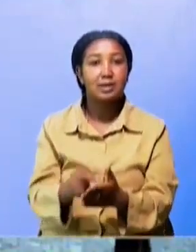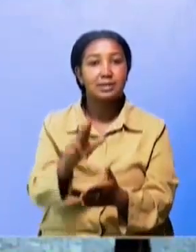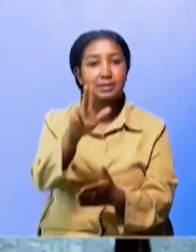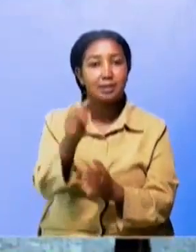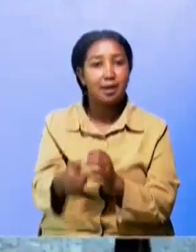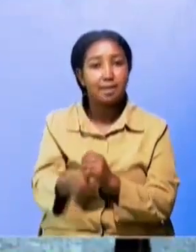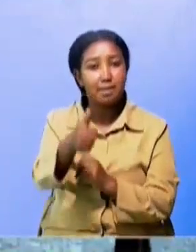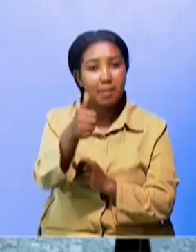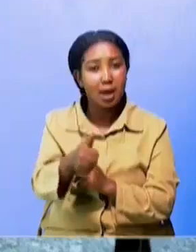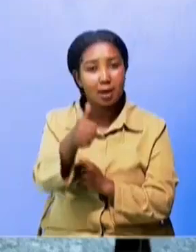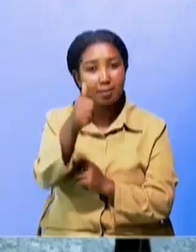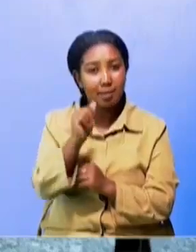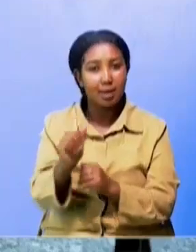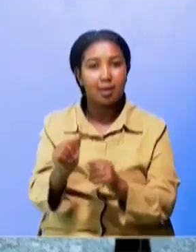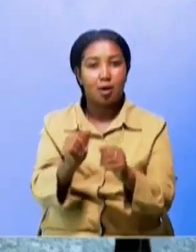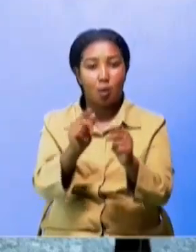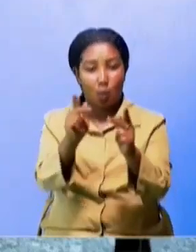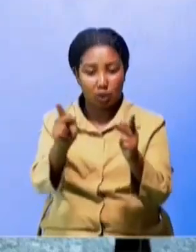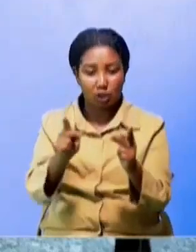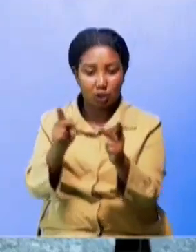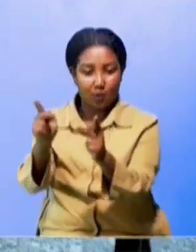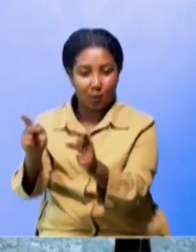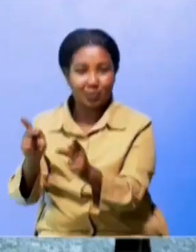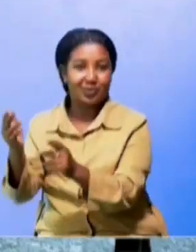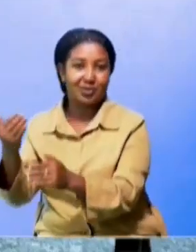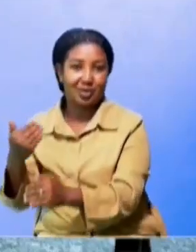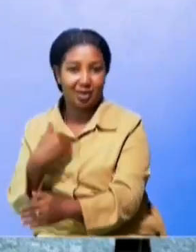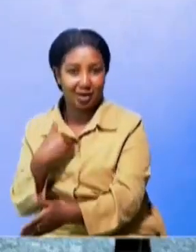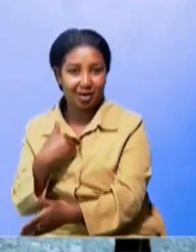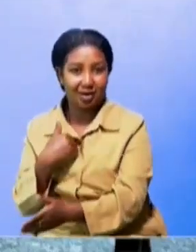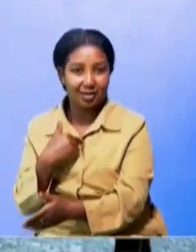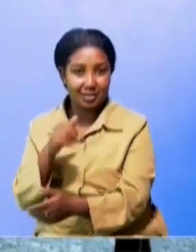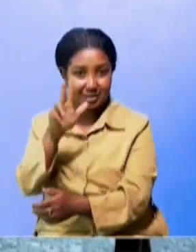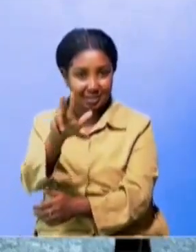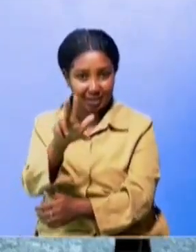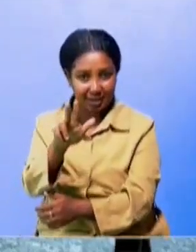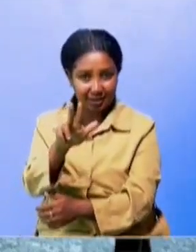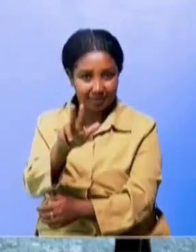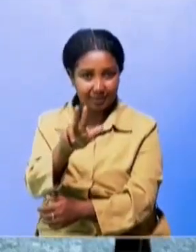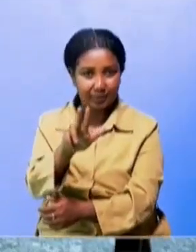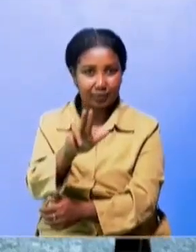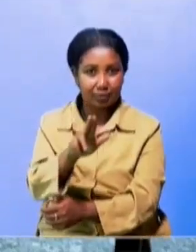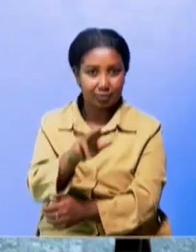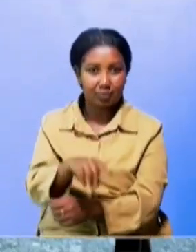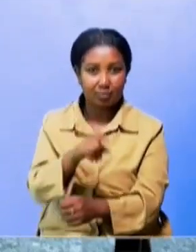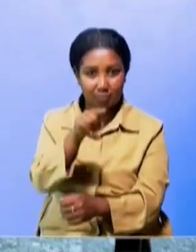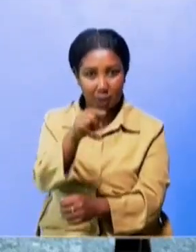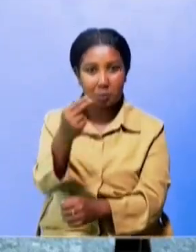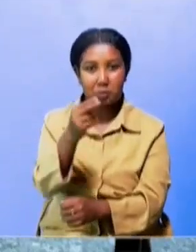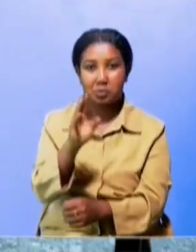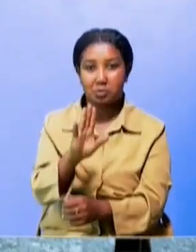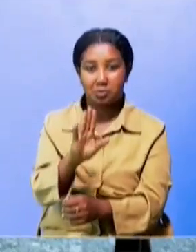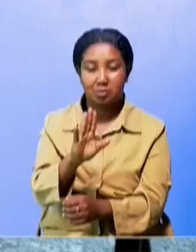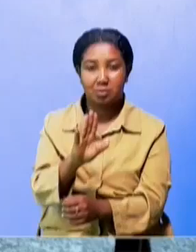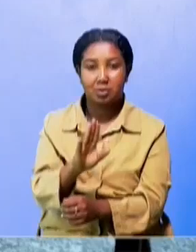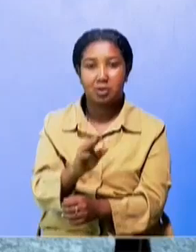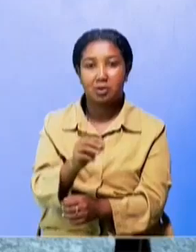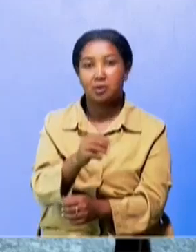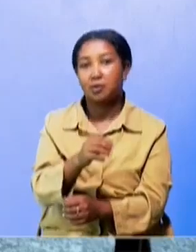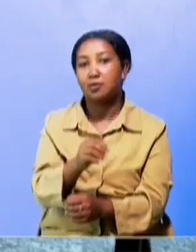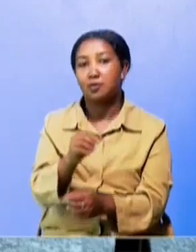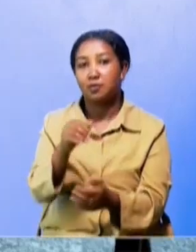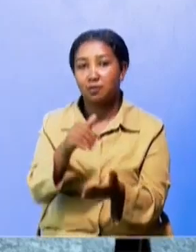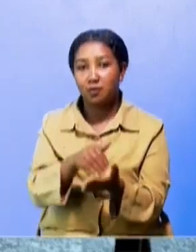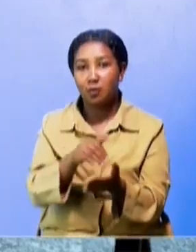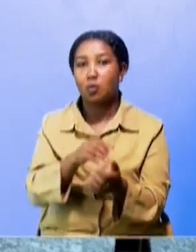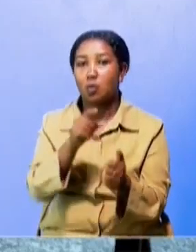main positions of frequency of adverbs. You are welcome to use frequency adverbs